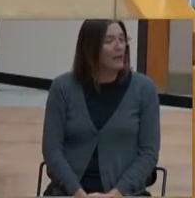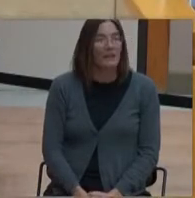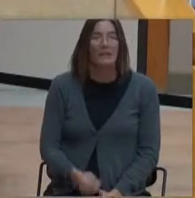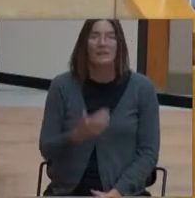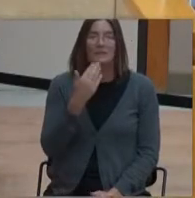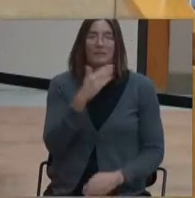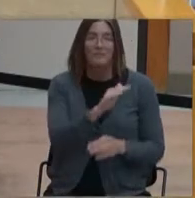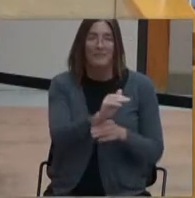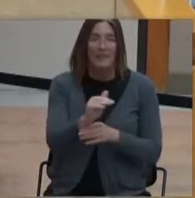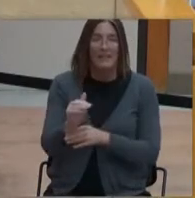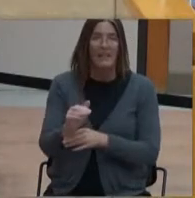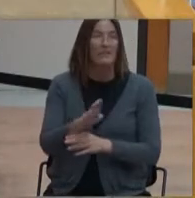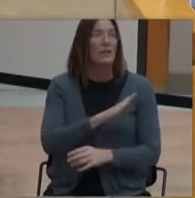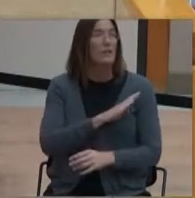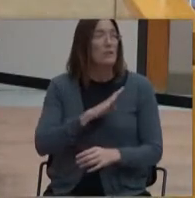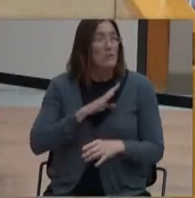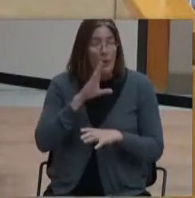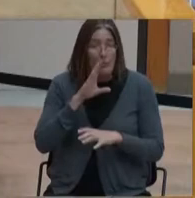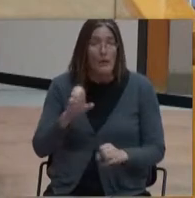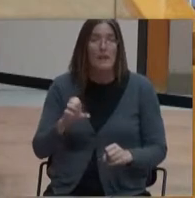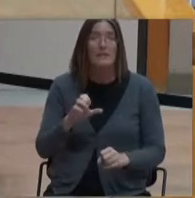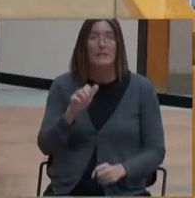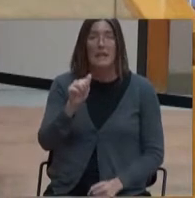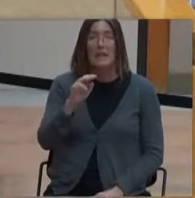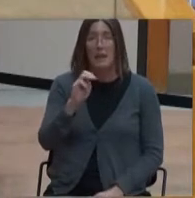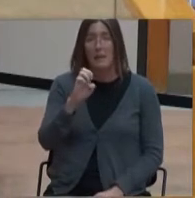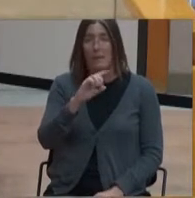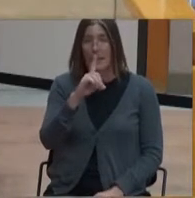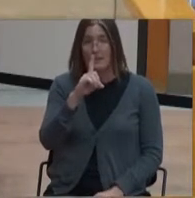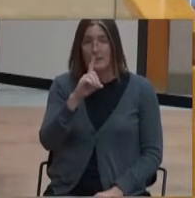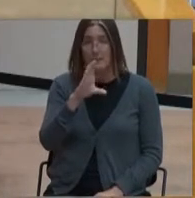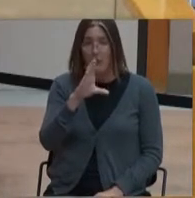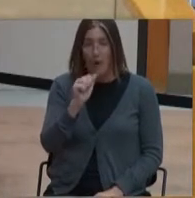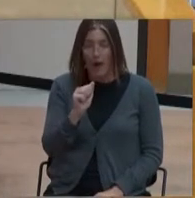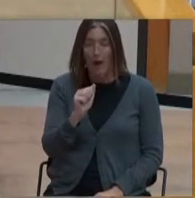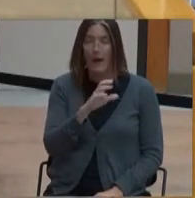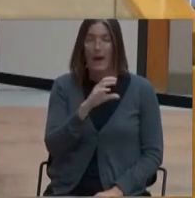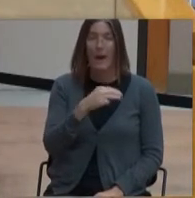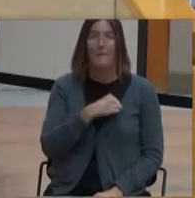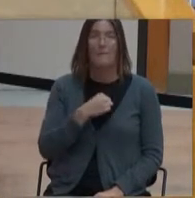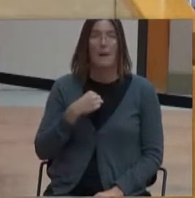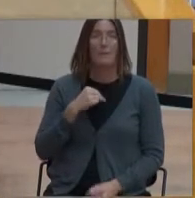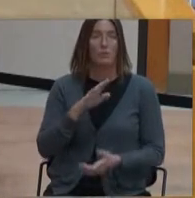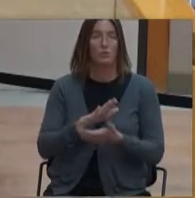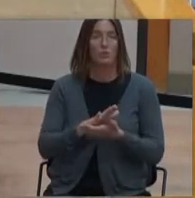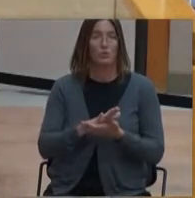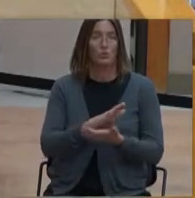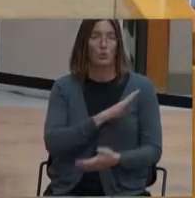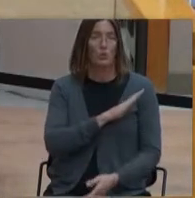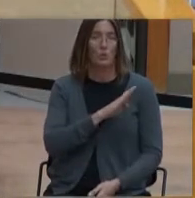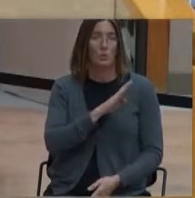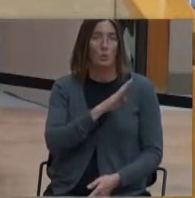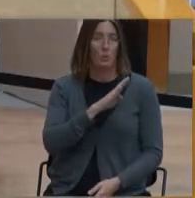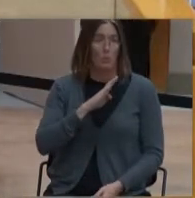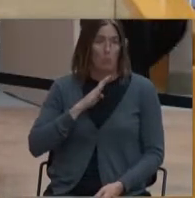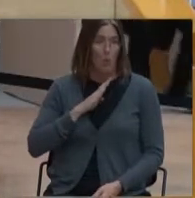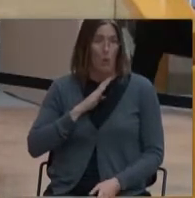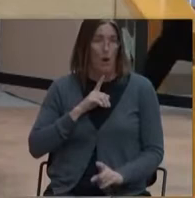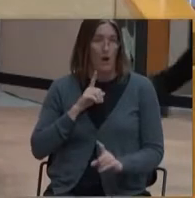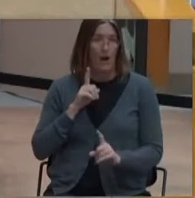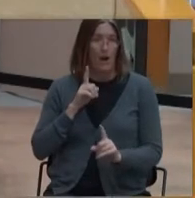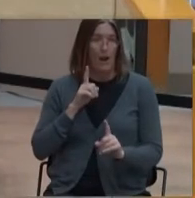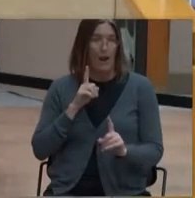Good evening, Board President Amezcua and the members of the school board, superintendents Dr. Tower and Dr.